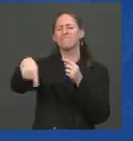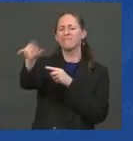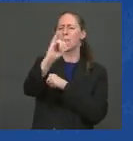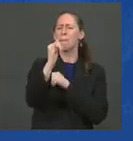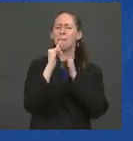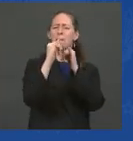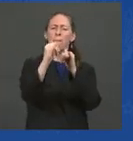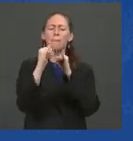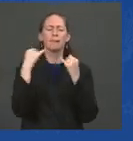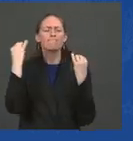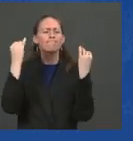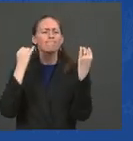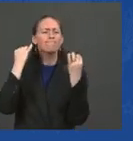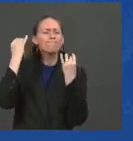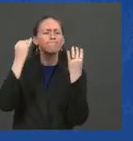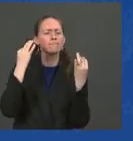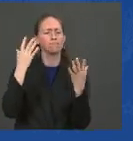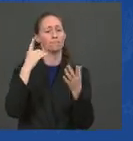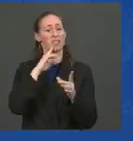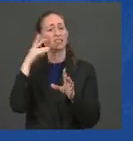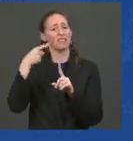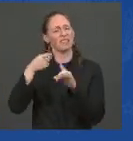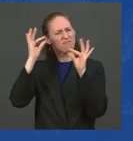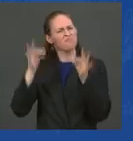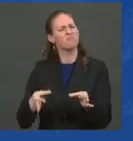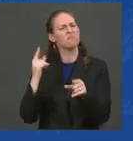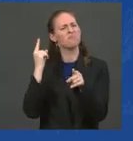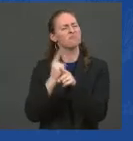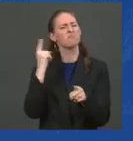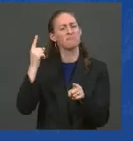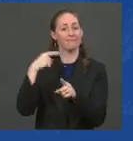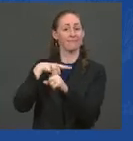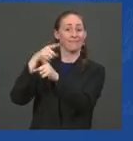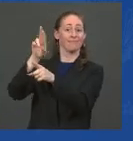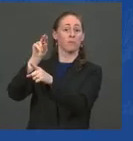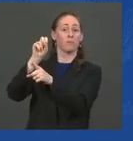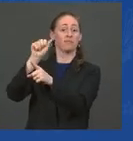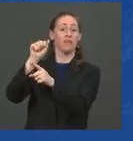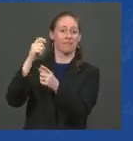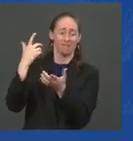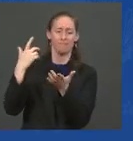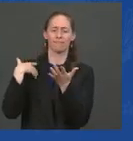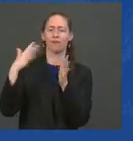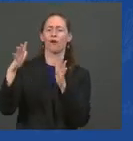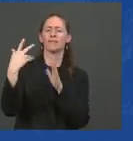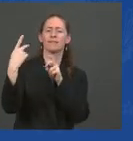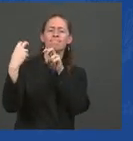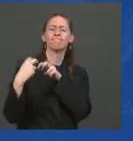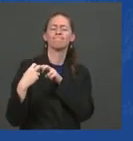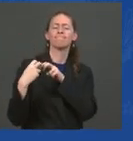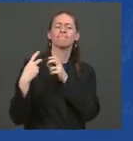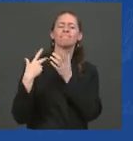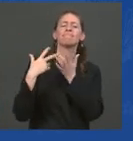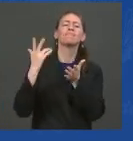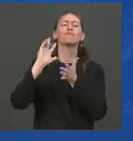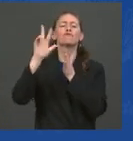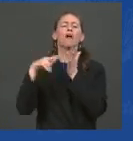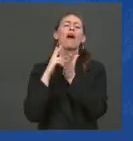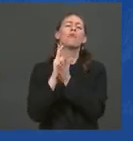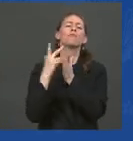one than the day I asked Rosa DeLauro, after a 3-hour conversation, if she'd manage my first race for the United States